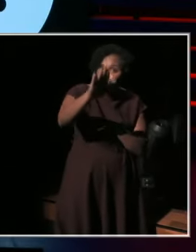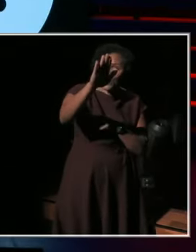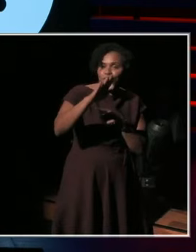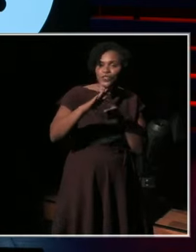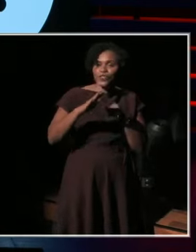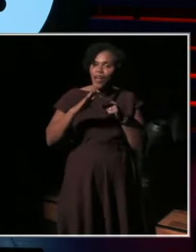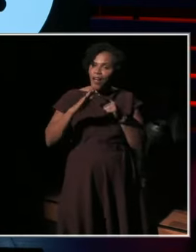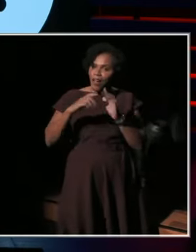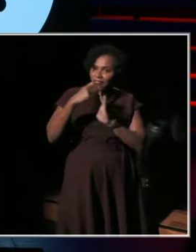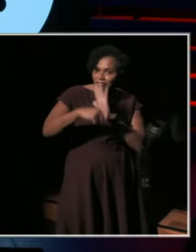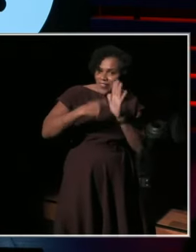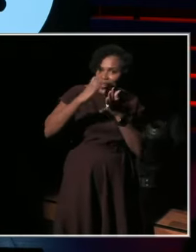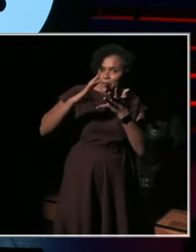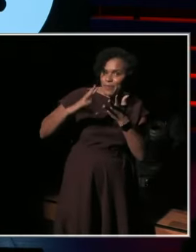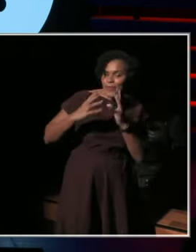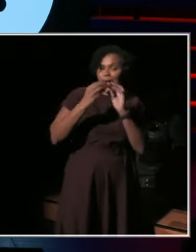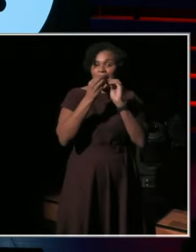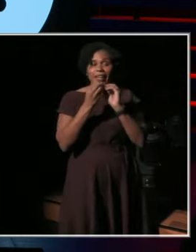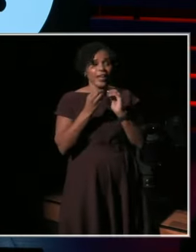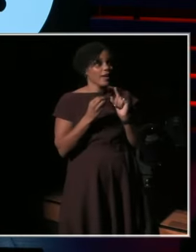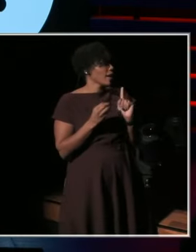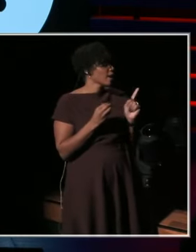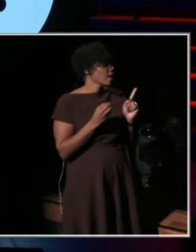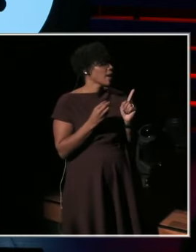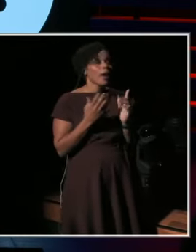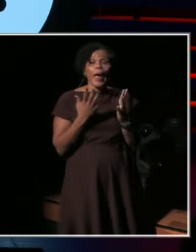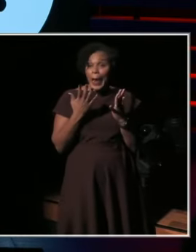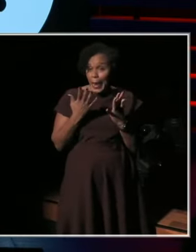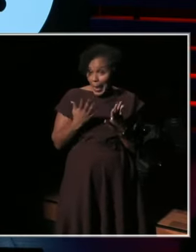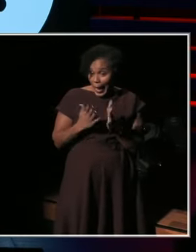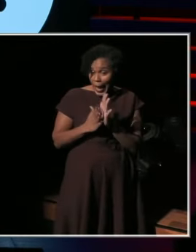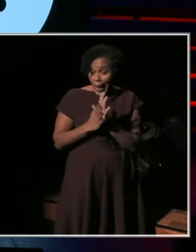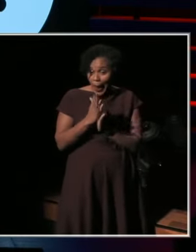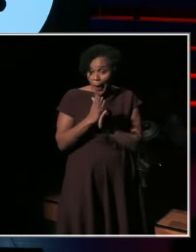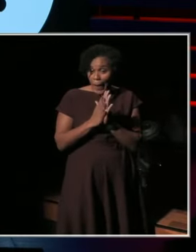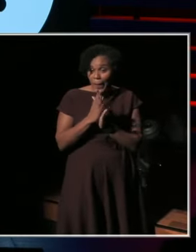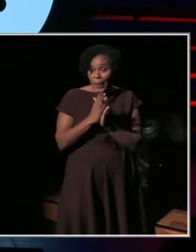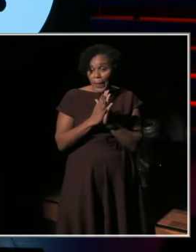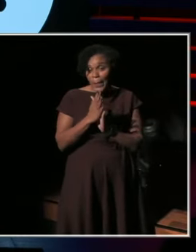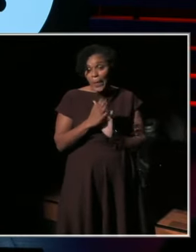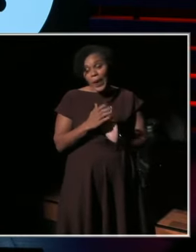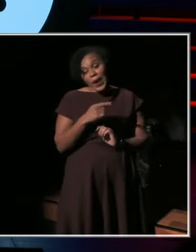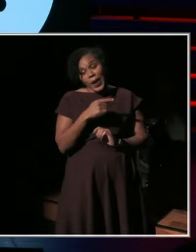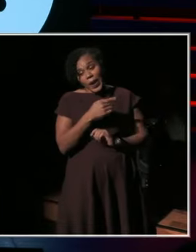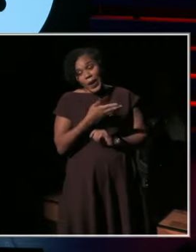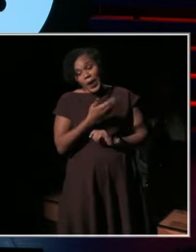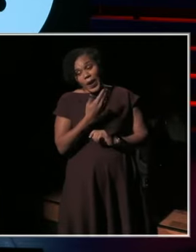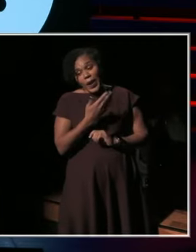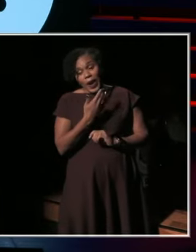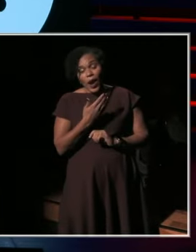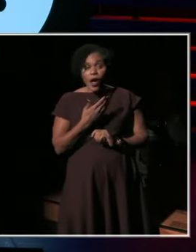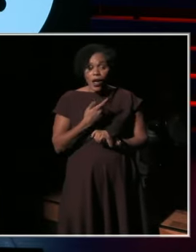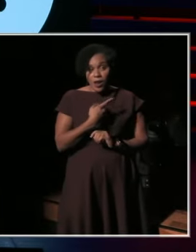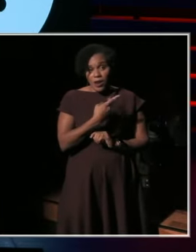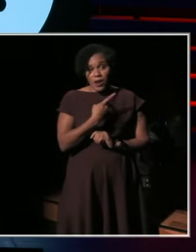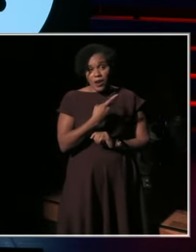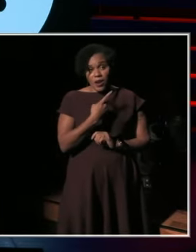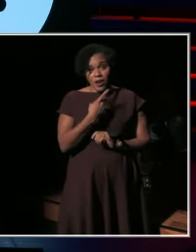And I want to actually thank you, Rosie, for lots